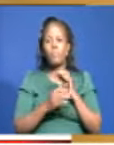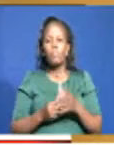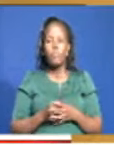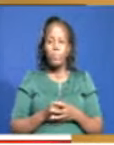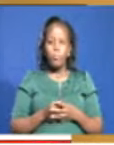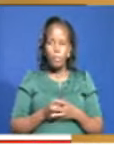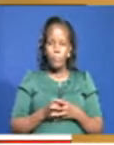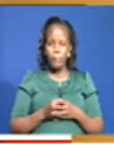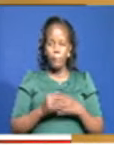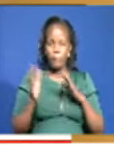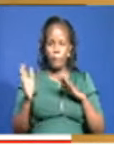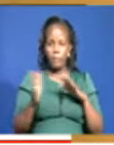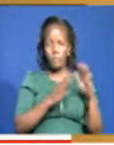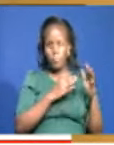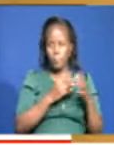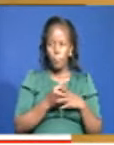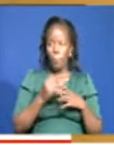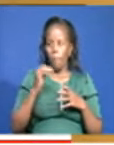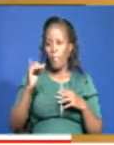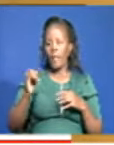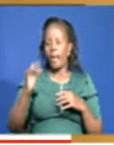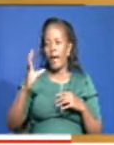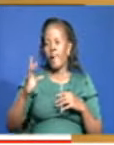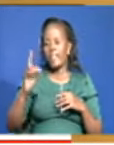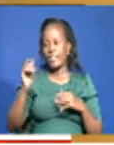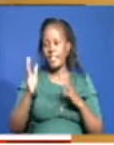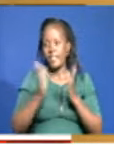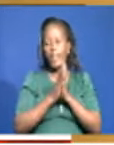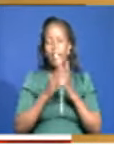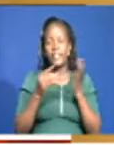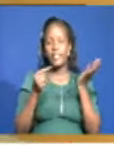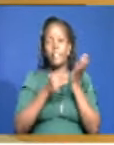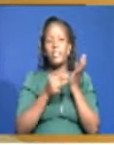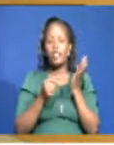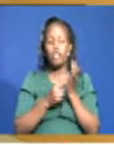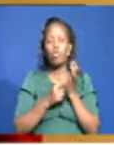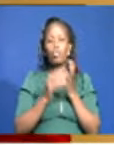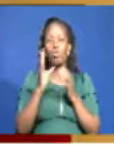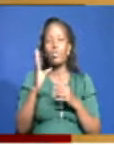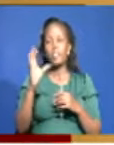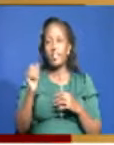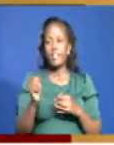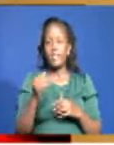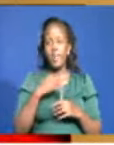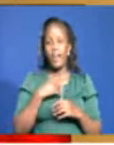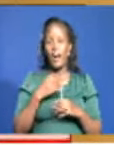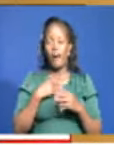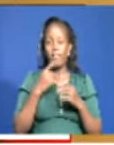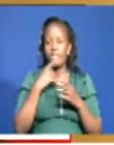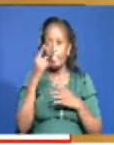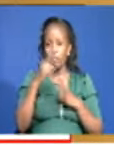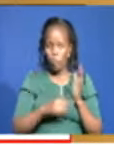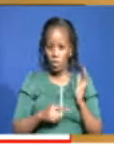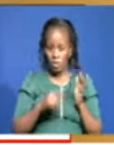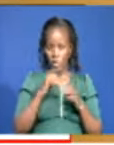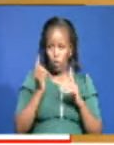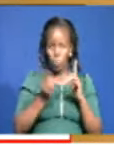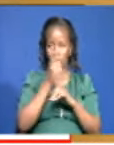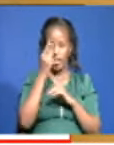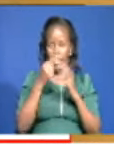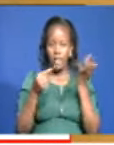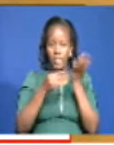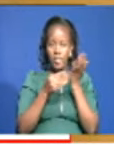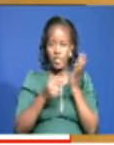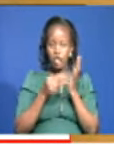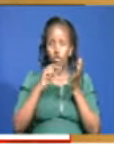And ICT and Digital Economy Cabinet Secretary Eliud Owalo has placed kickstarting the Digital Superhighway project